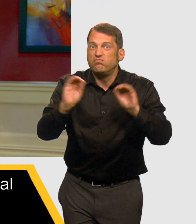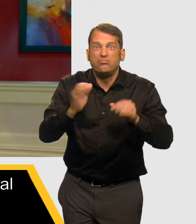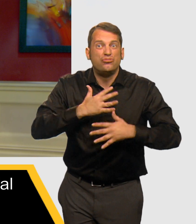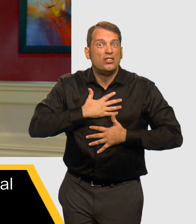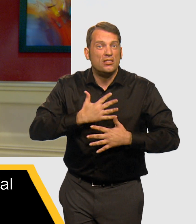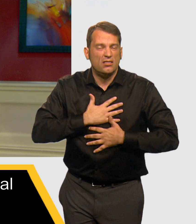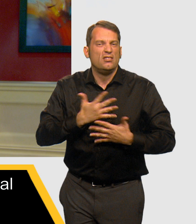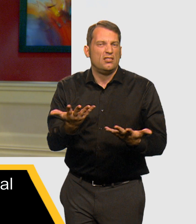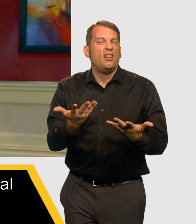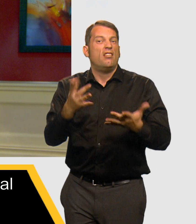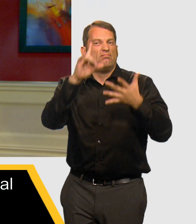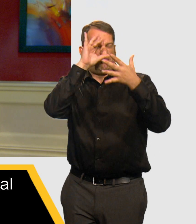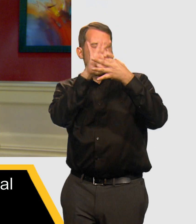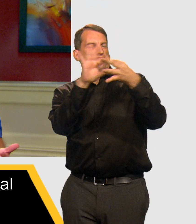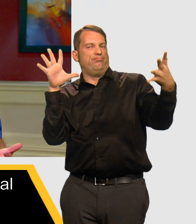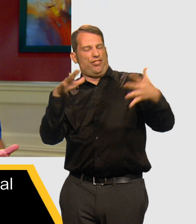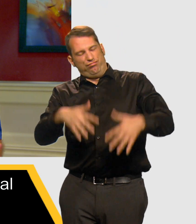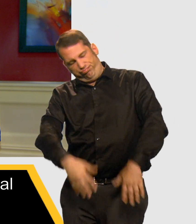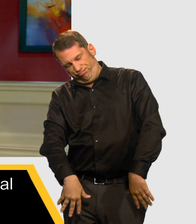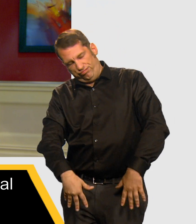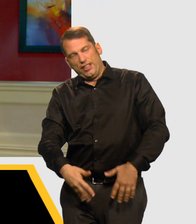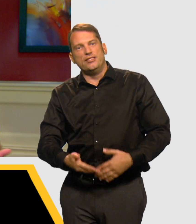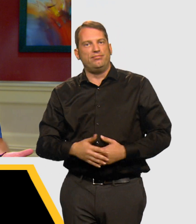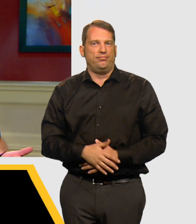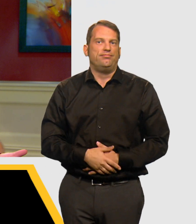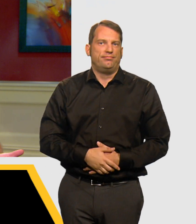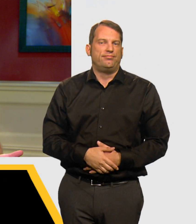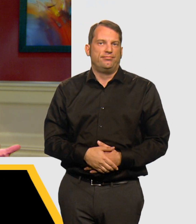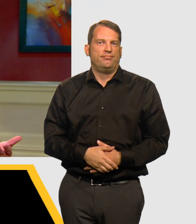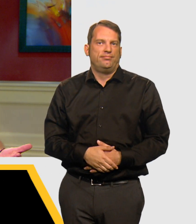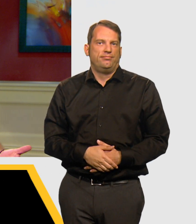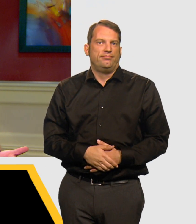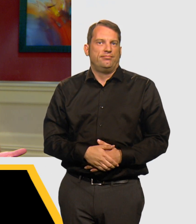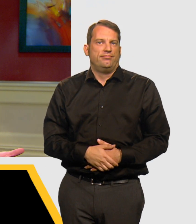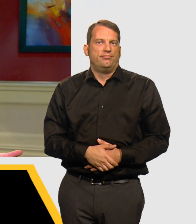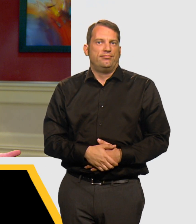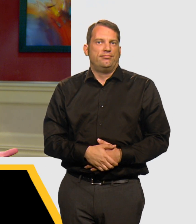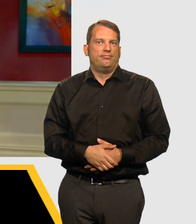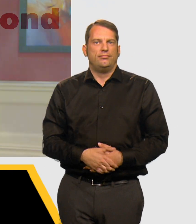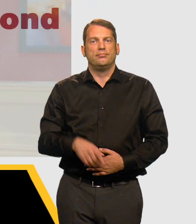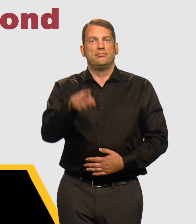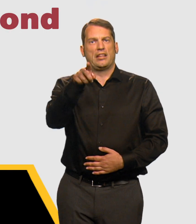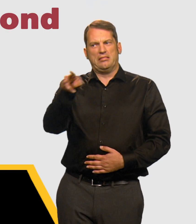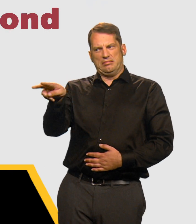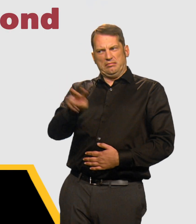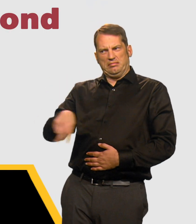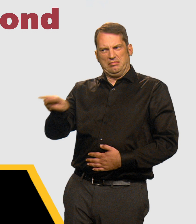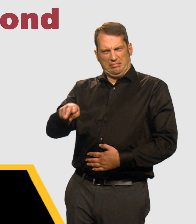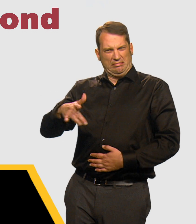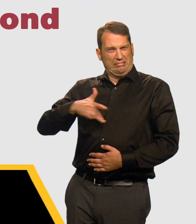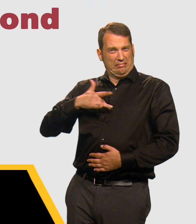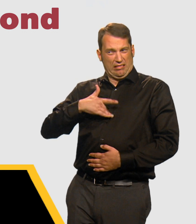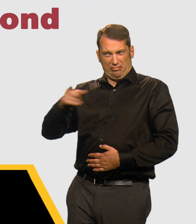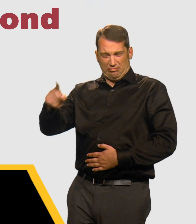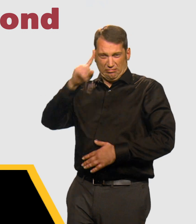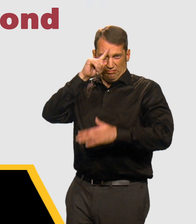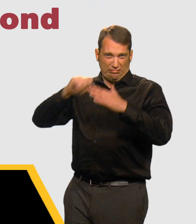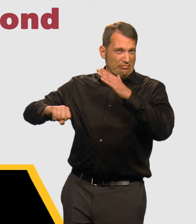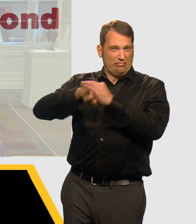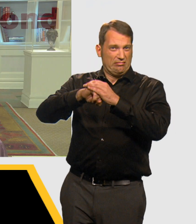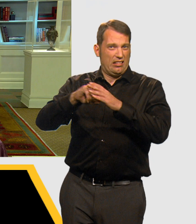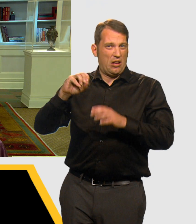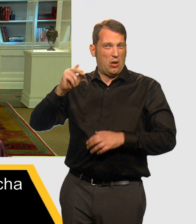breathing very slow, shallow, or not at all, and of course, being unconscious. How to respond to an opioid